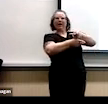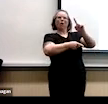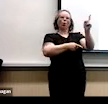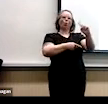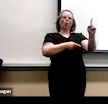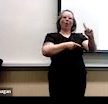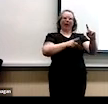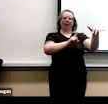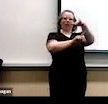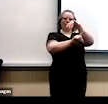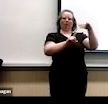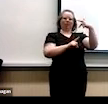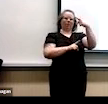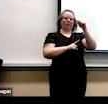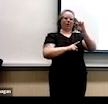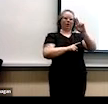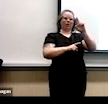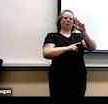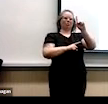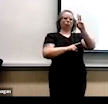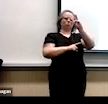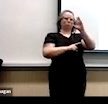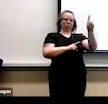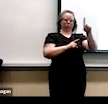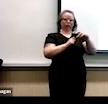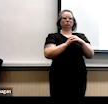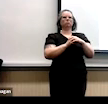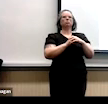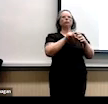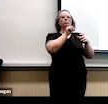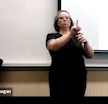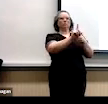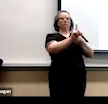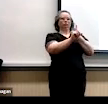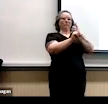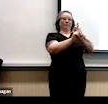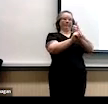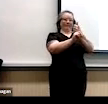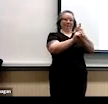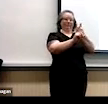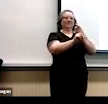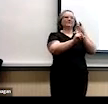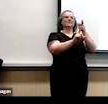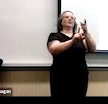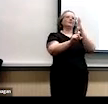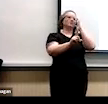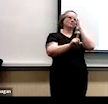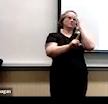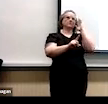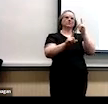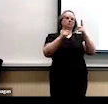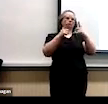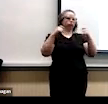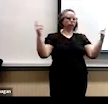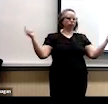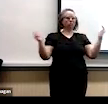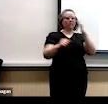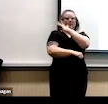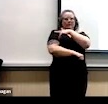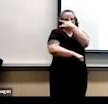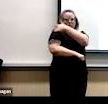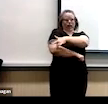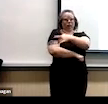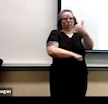rehabilitative care to patients with chronic and sometimes complex conditions of childhood onset, including cerebral palsy, spina bifida, and